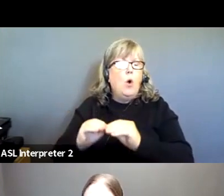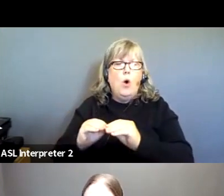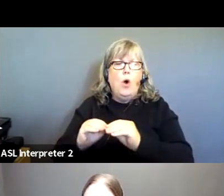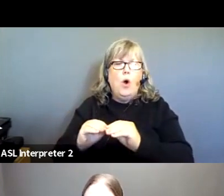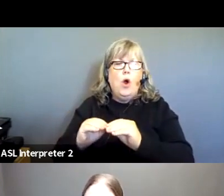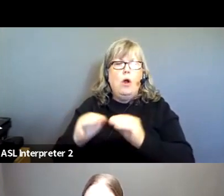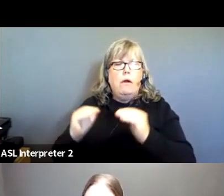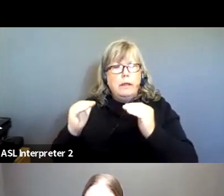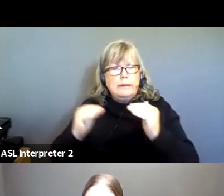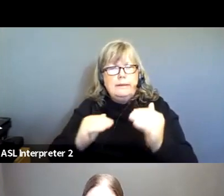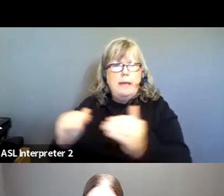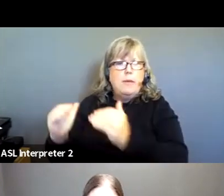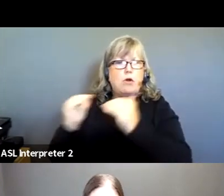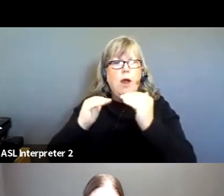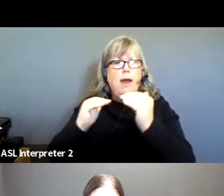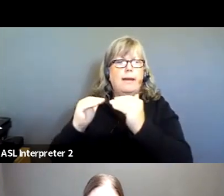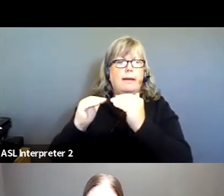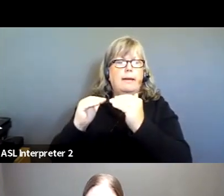democratic, and I hope,